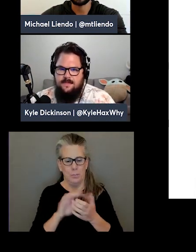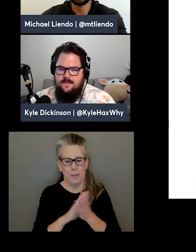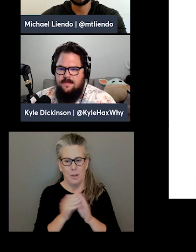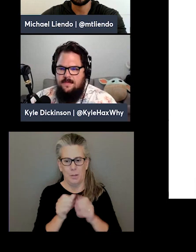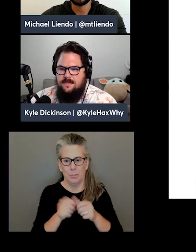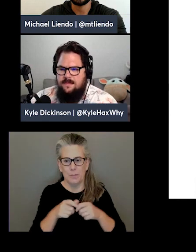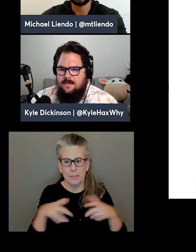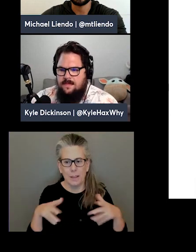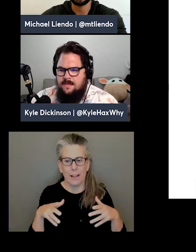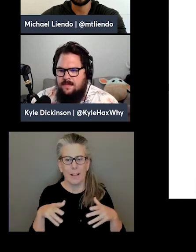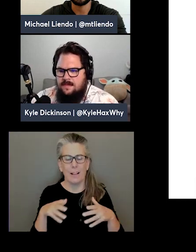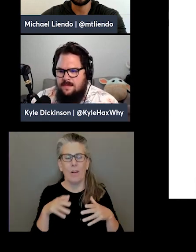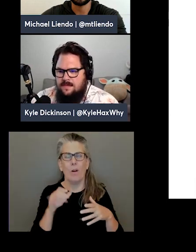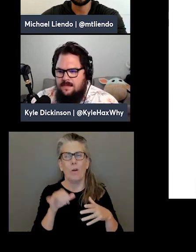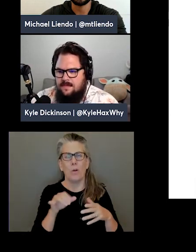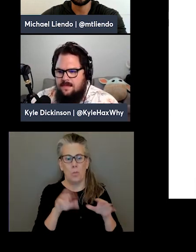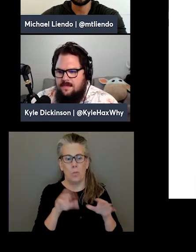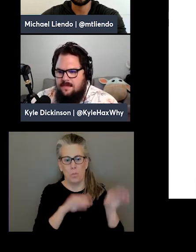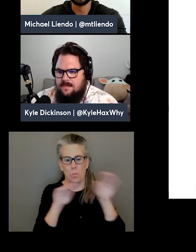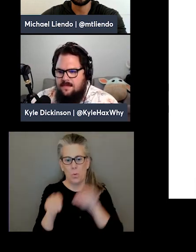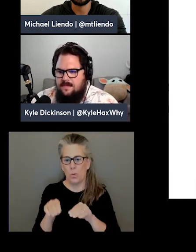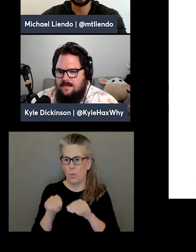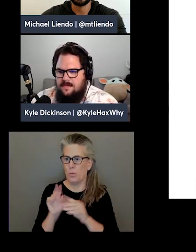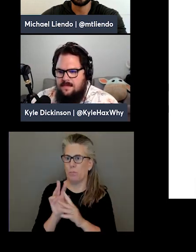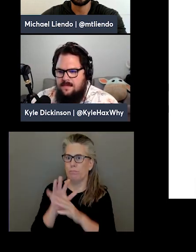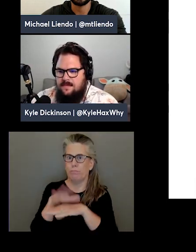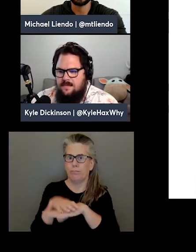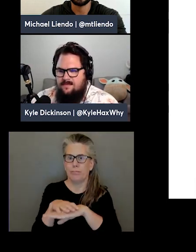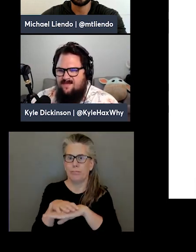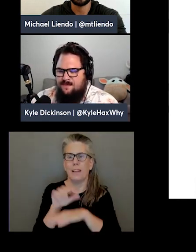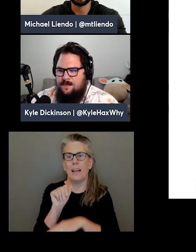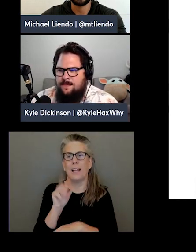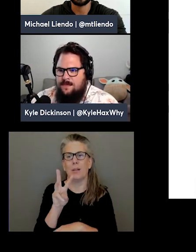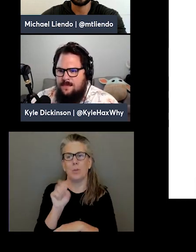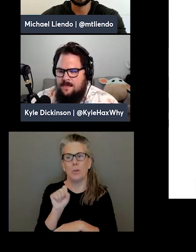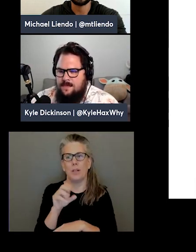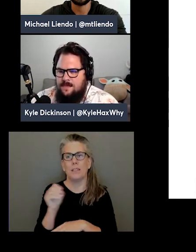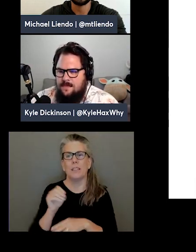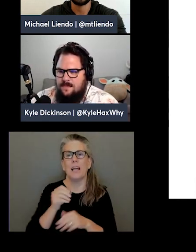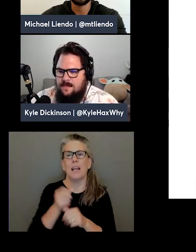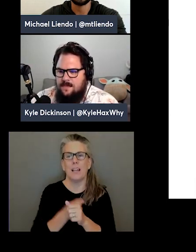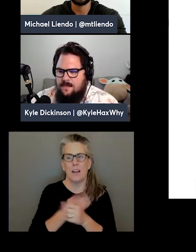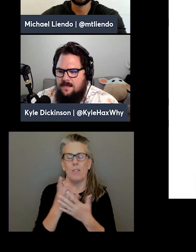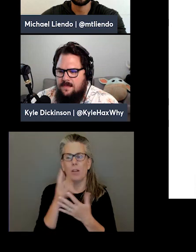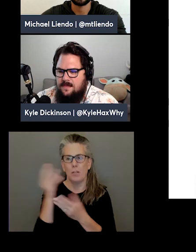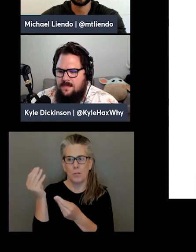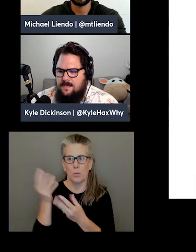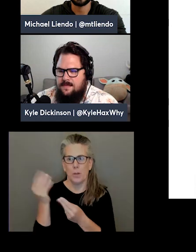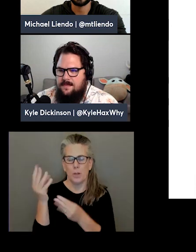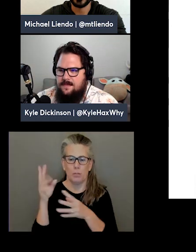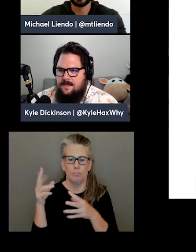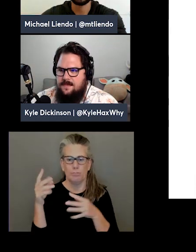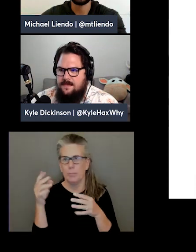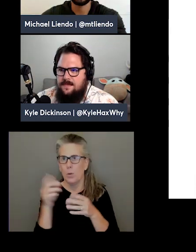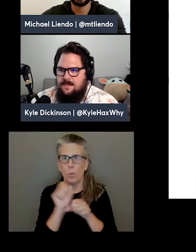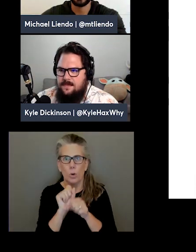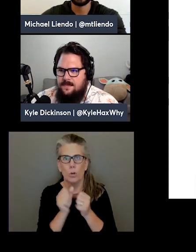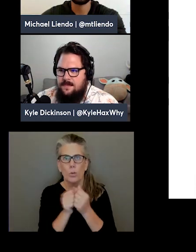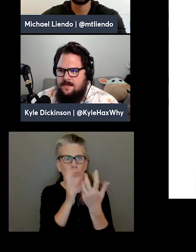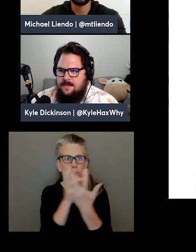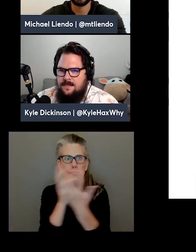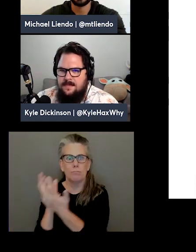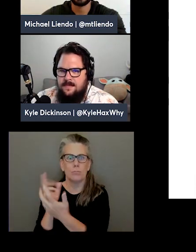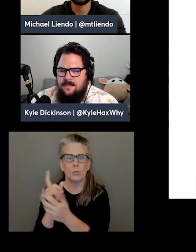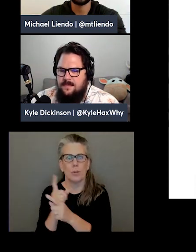to AWS, and you got all the information from Ed Start, and then you started working with all the correct technology so that it could scale, and